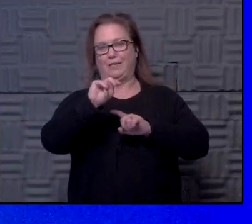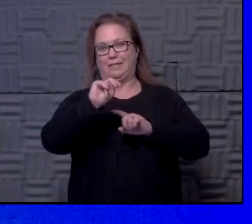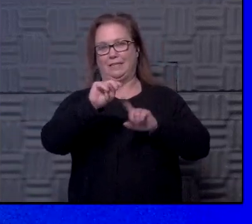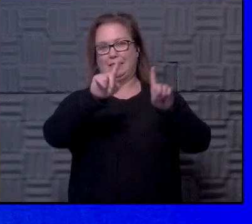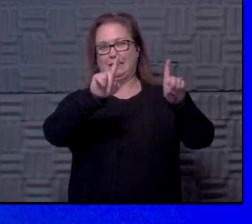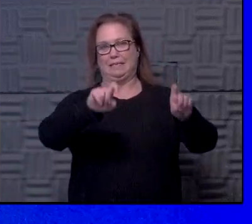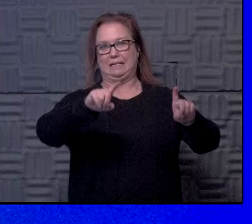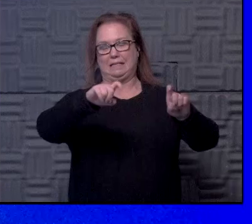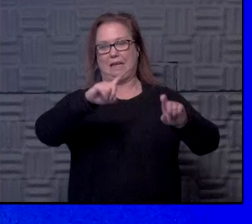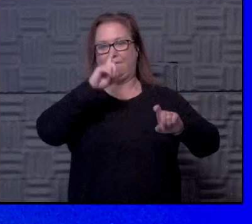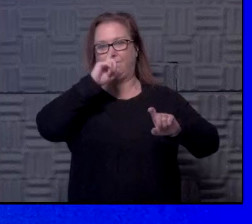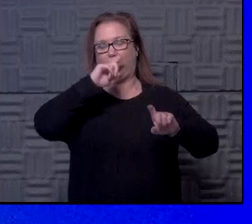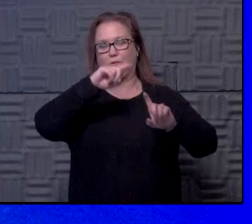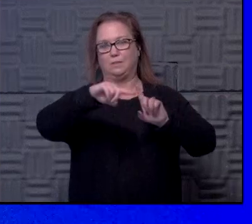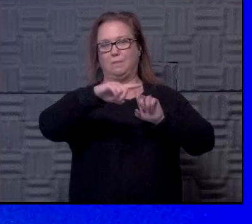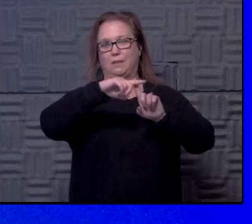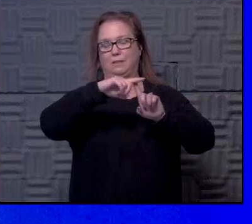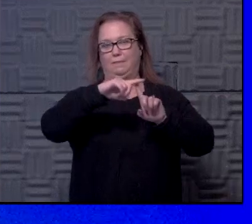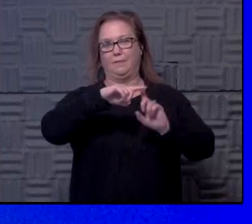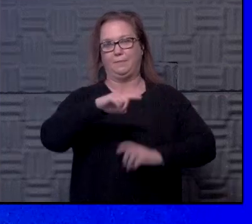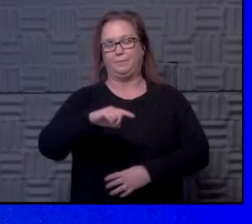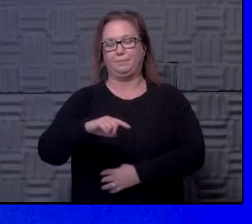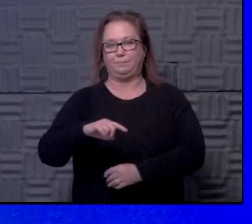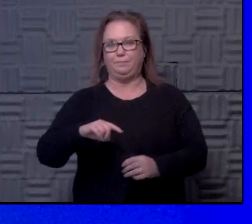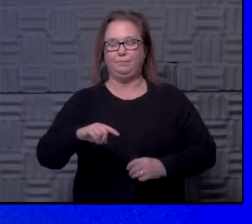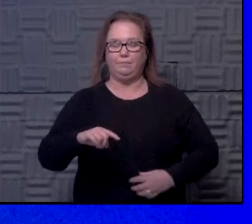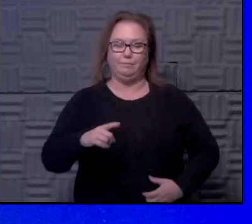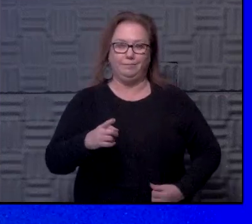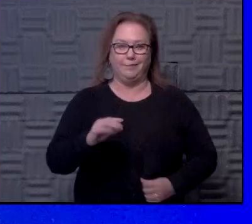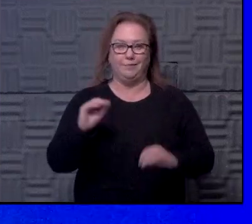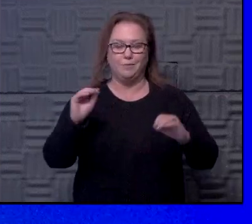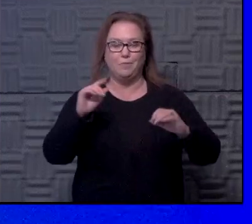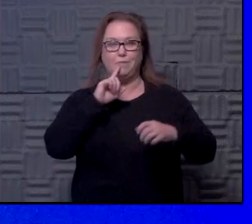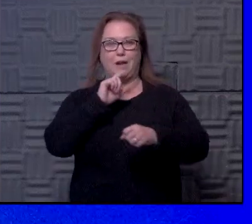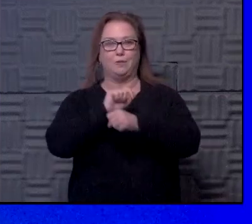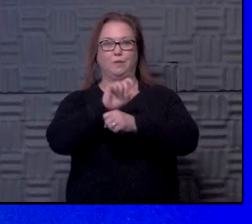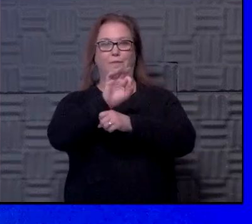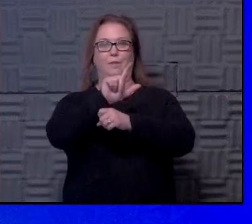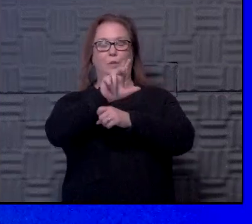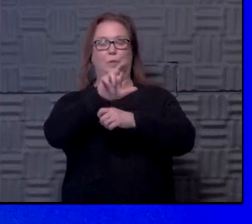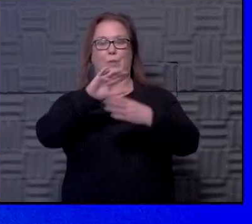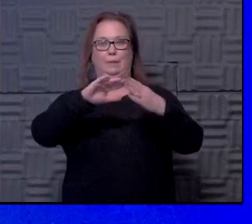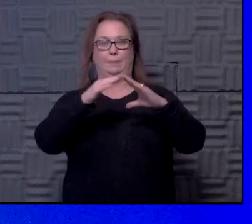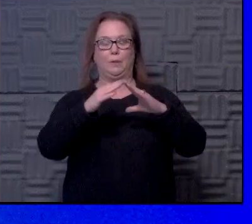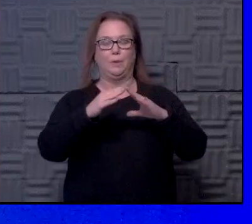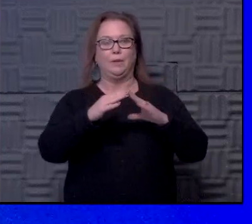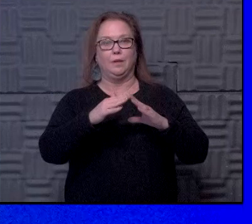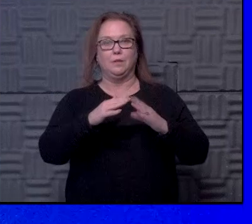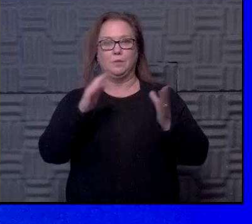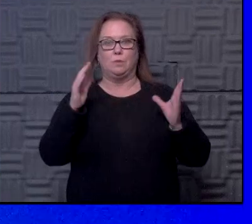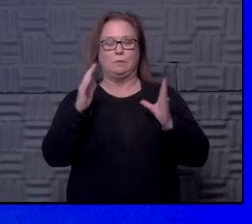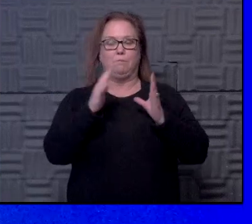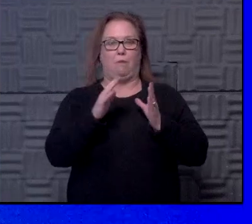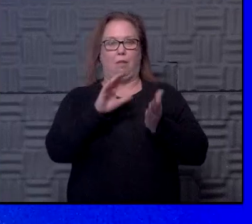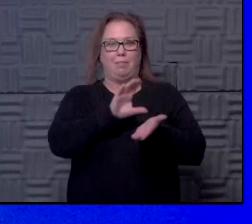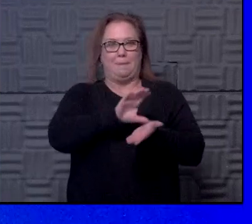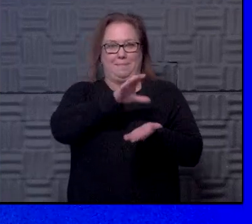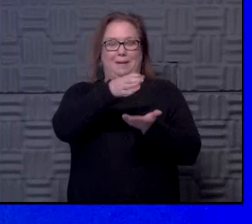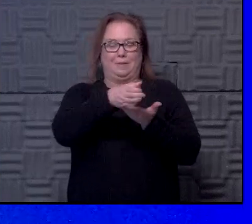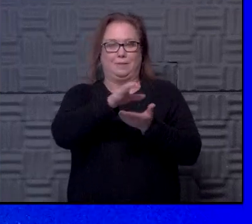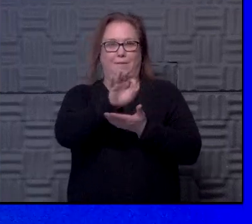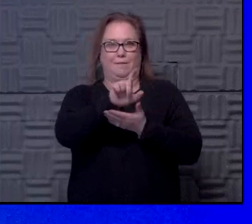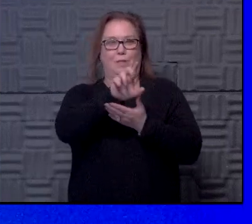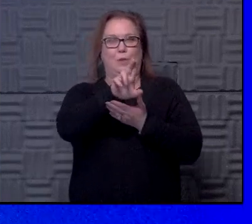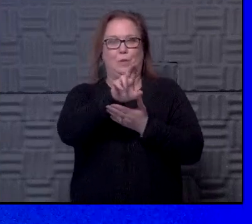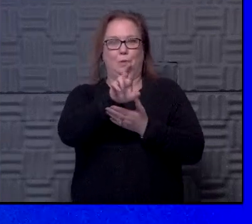false positives, especially if there isn't a large prevalence of actual influenza in the community. So very small amounts of